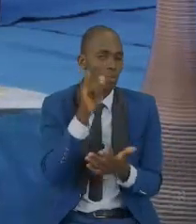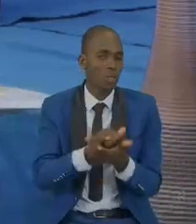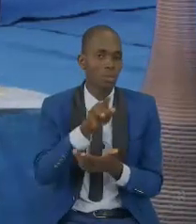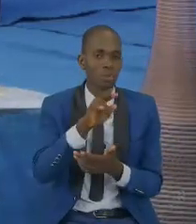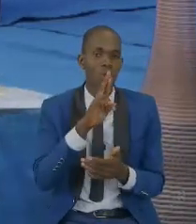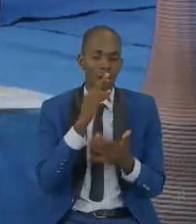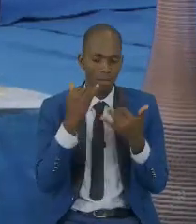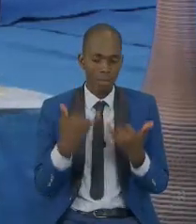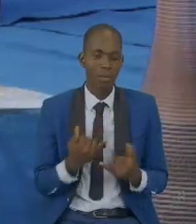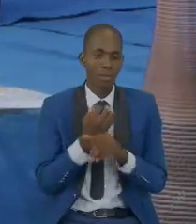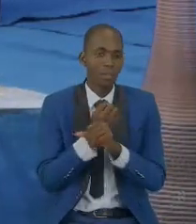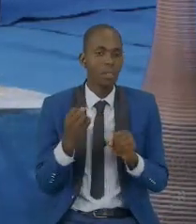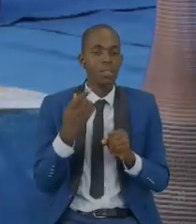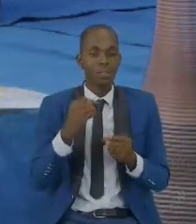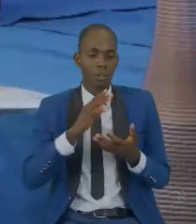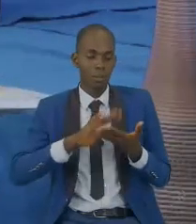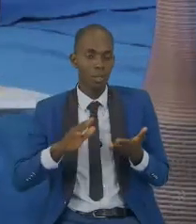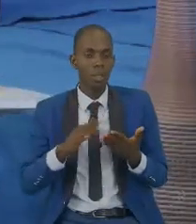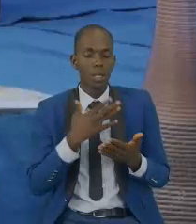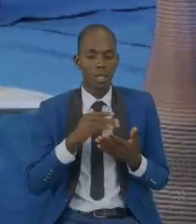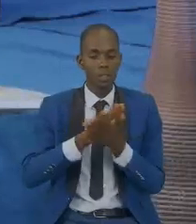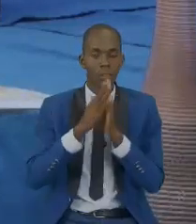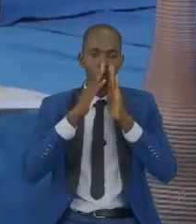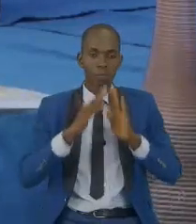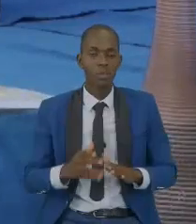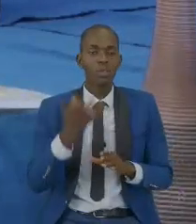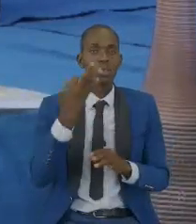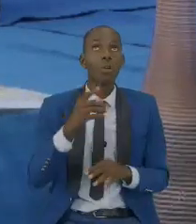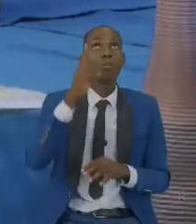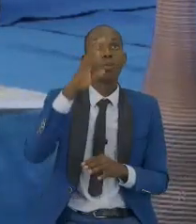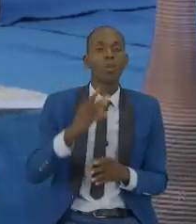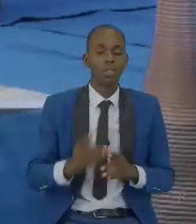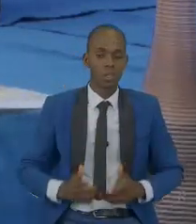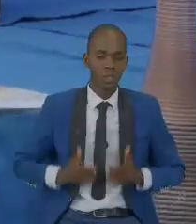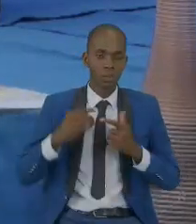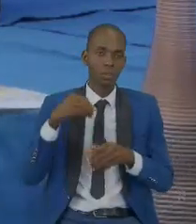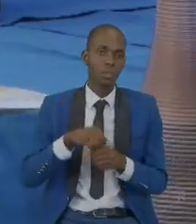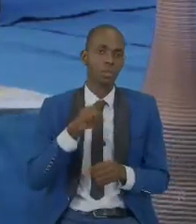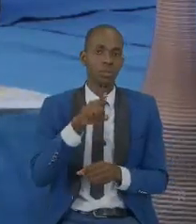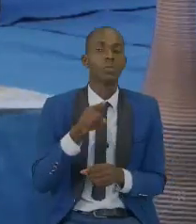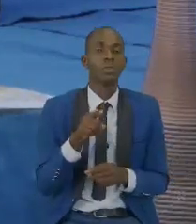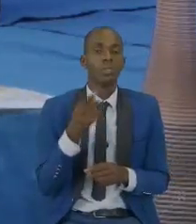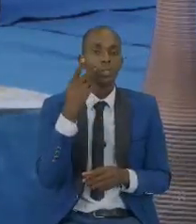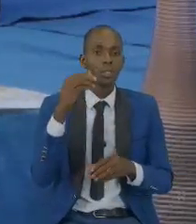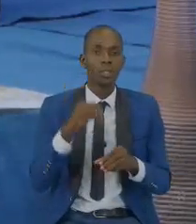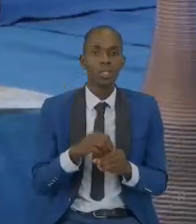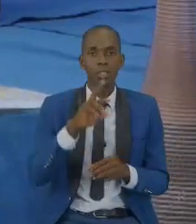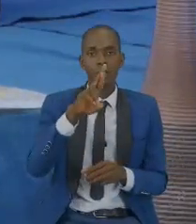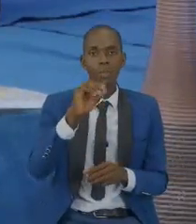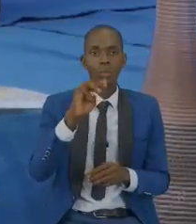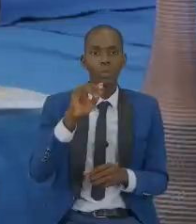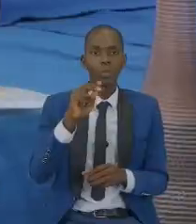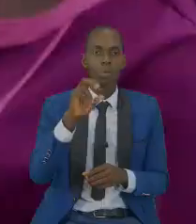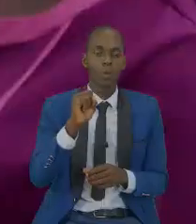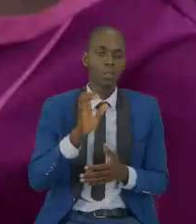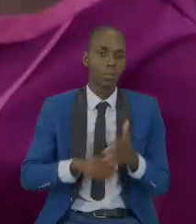And then the peace of God settles in your heart. We're looking at Romans chapter 5.